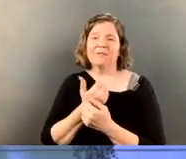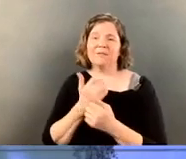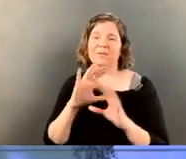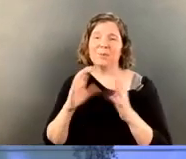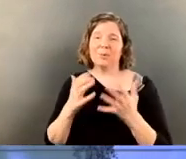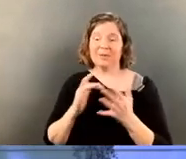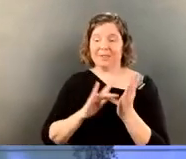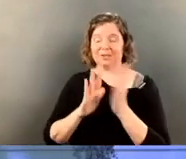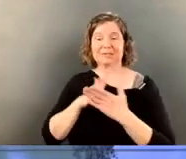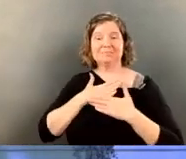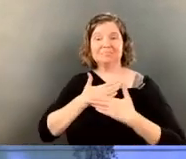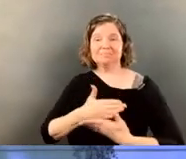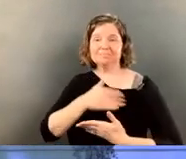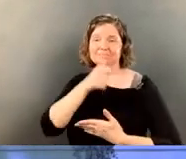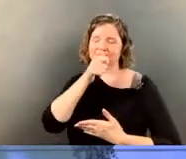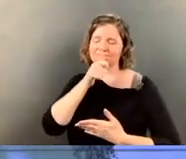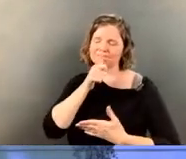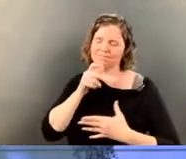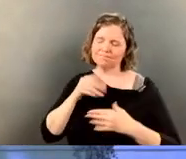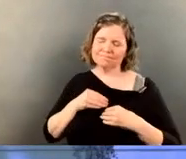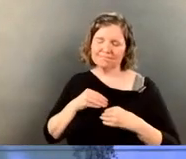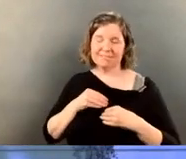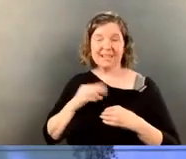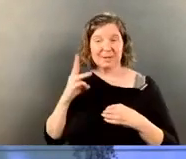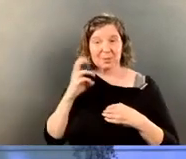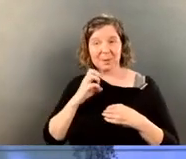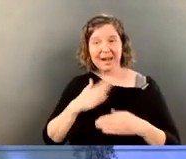Isn't it weird, Christians, even on a